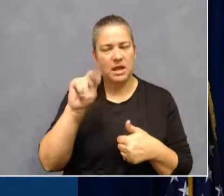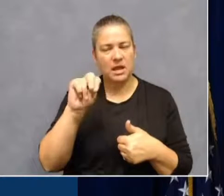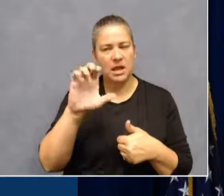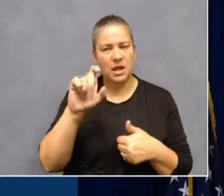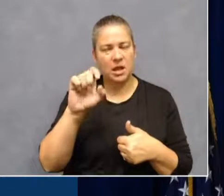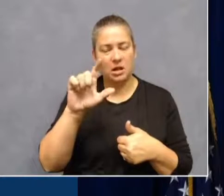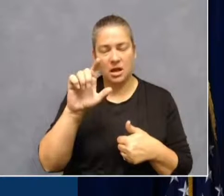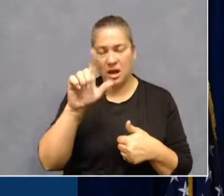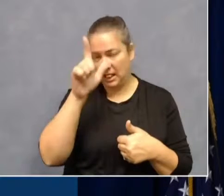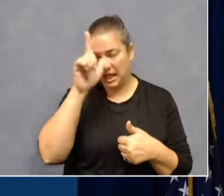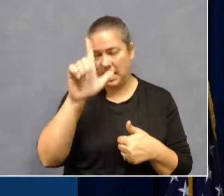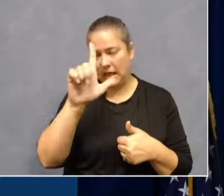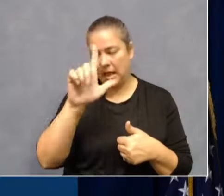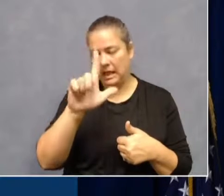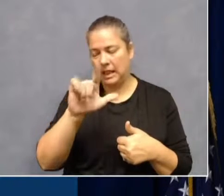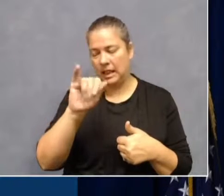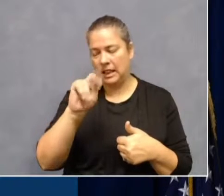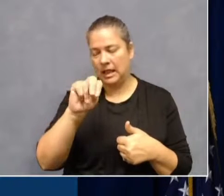but I'm sure